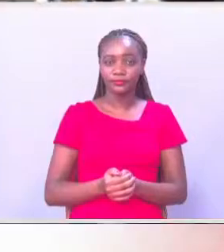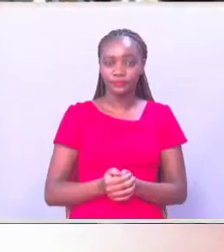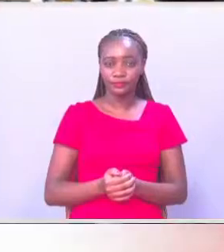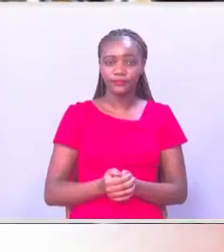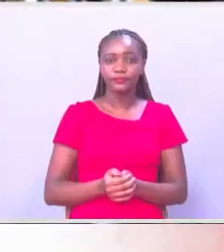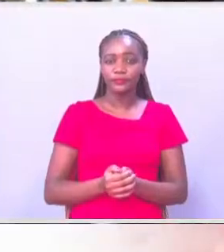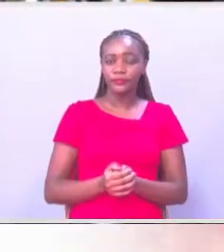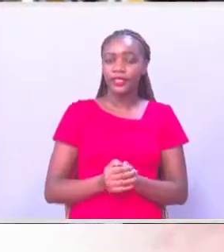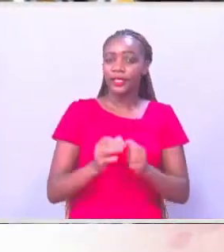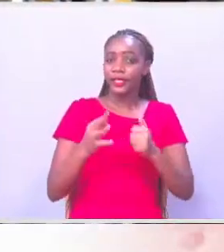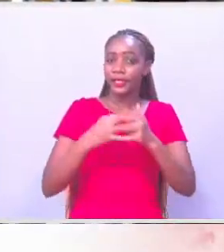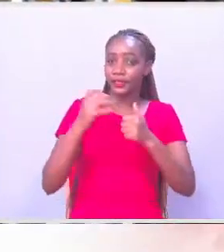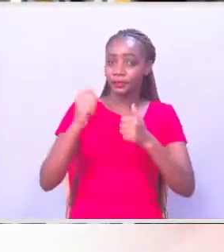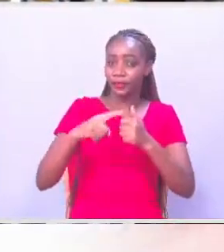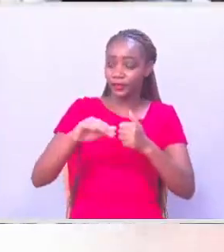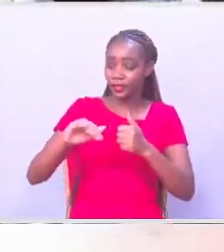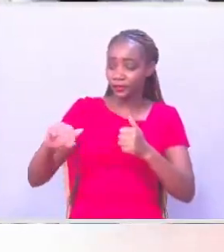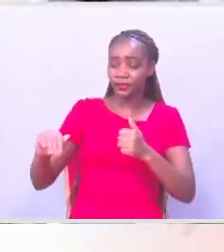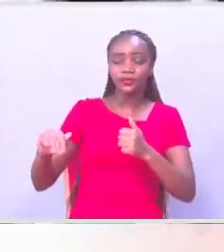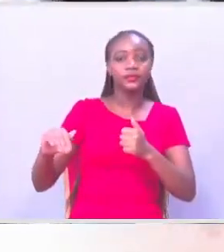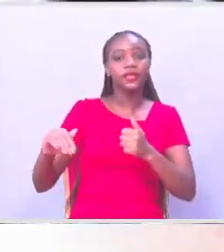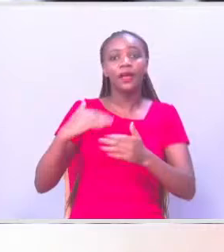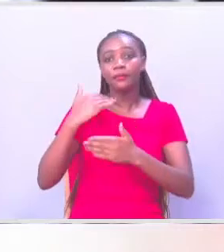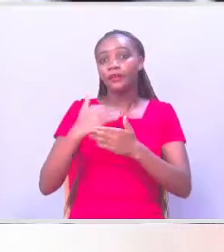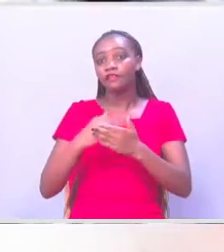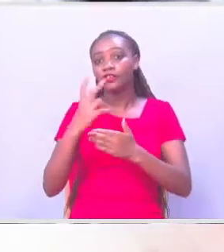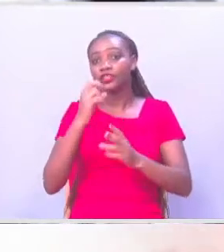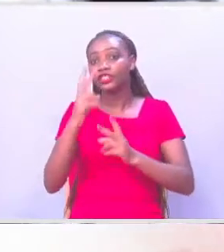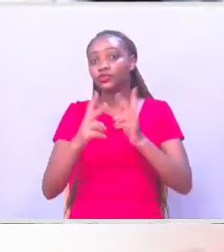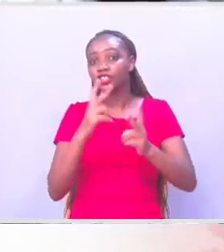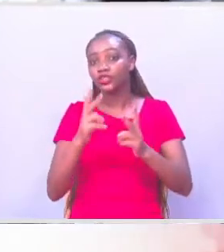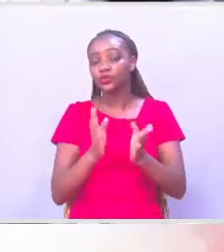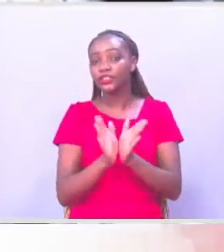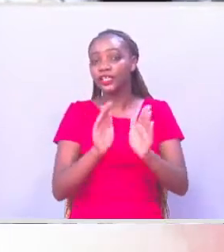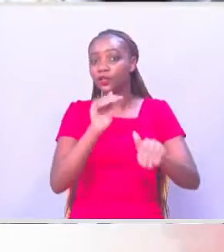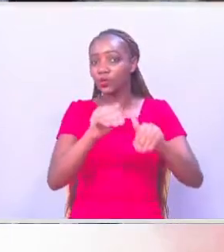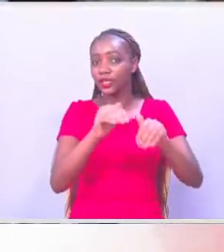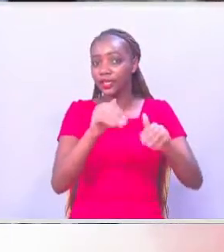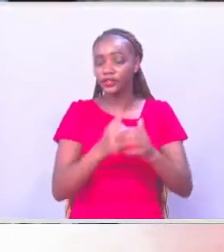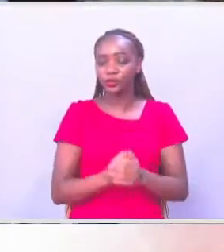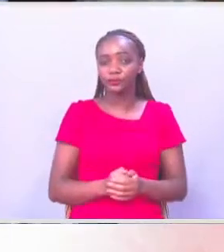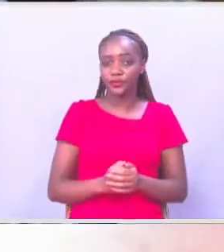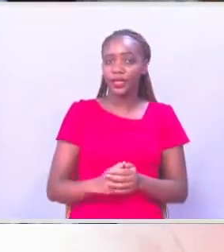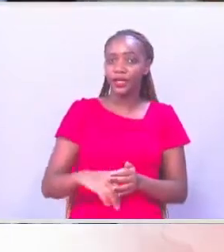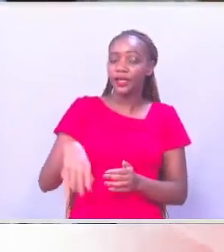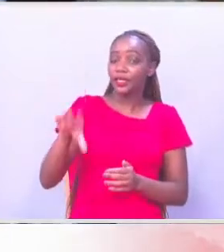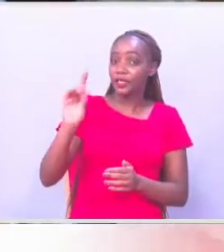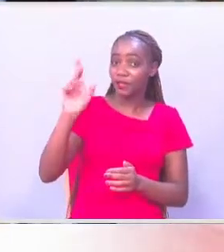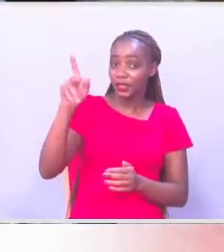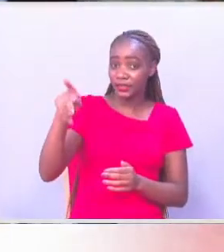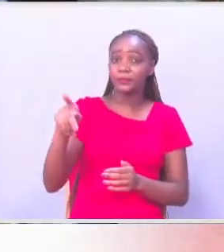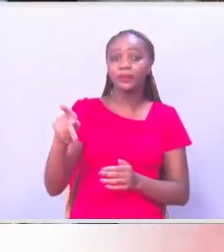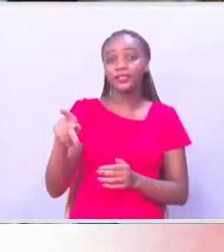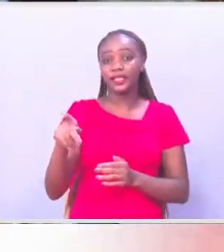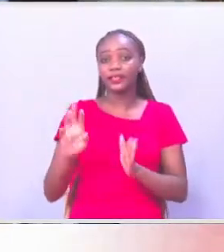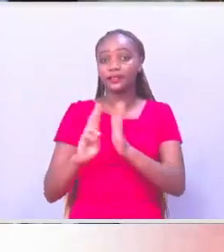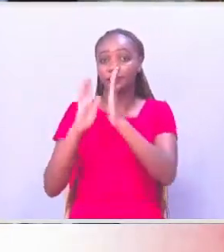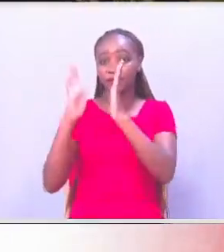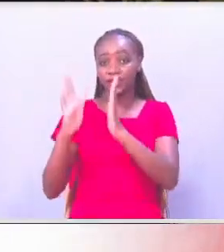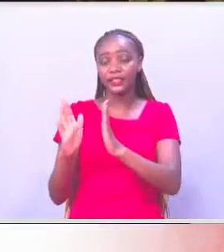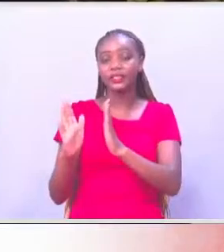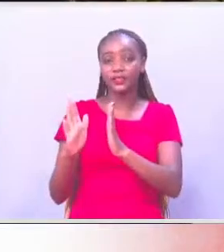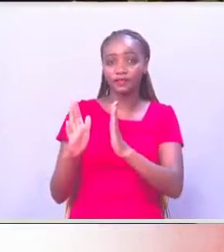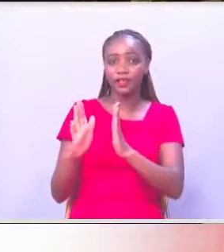With less than 8 months to the 2022 general election, Democratic Party representative in Kisii, Nyamira, Migori and Homa